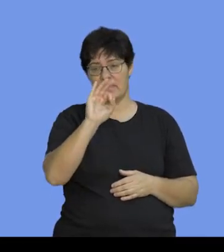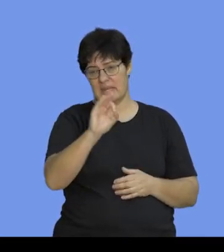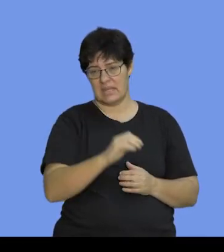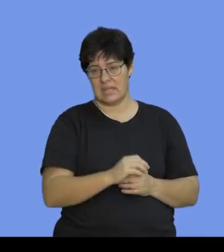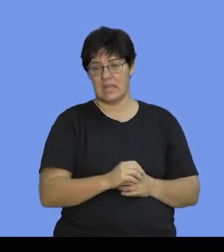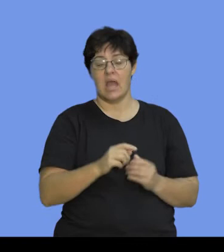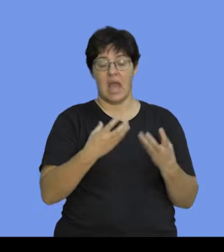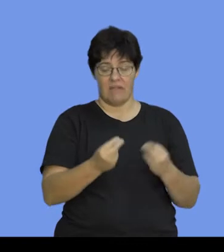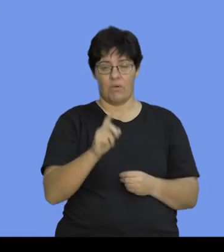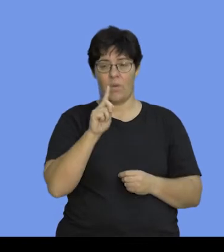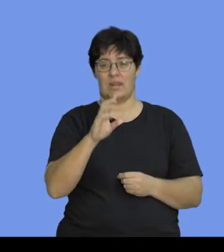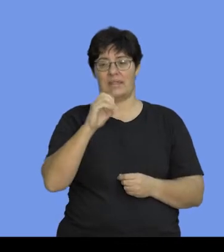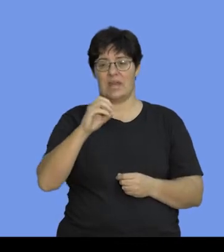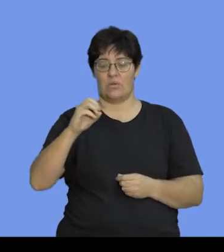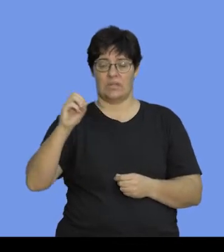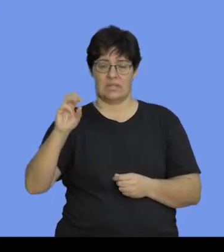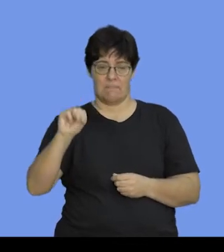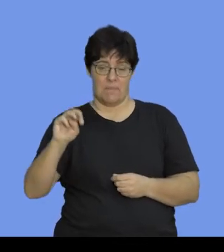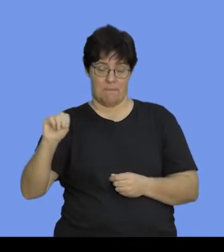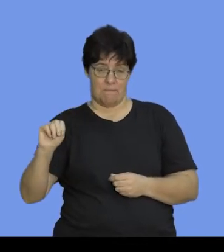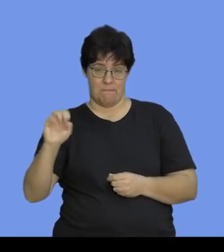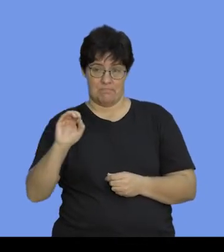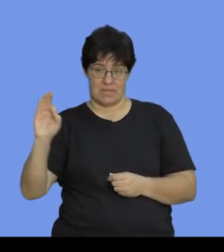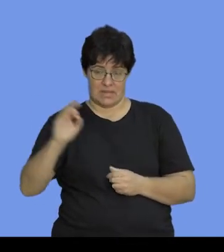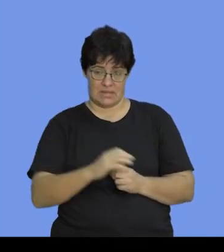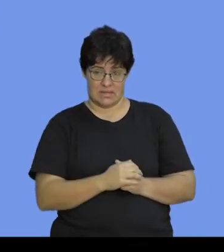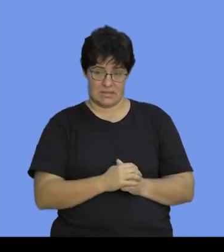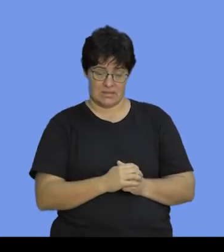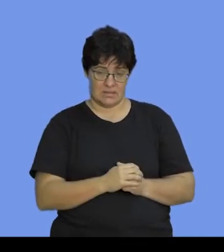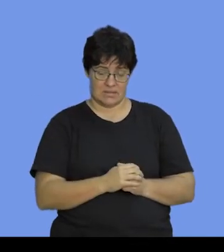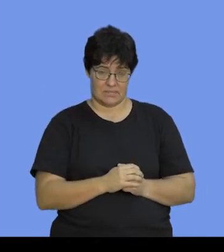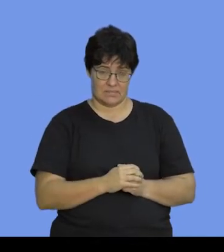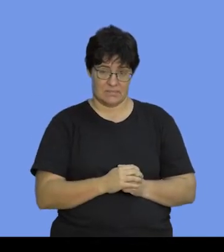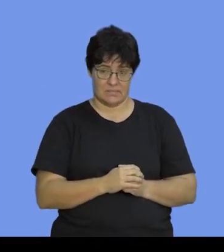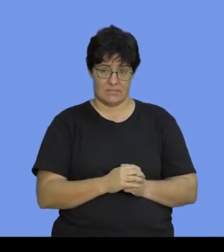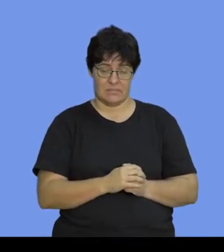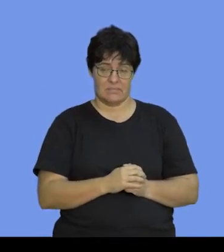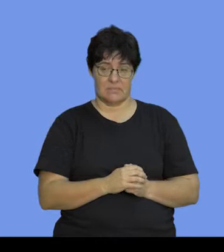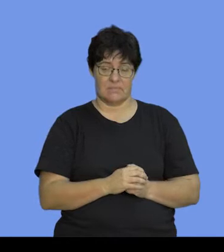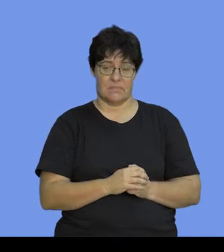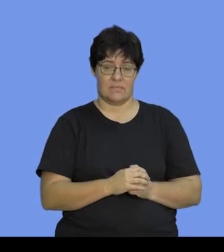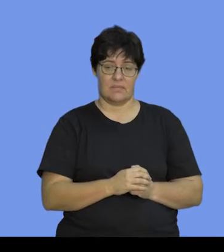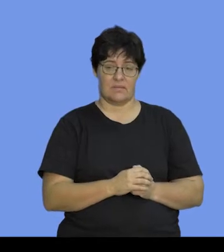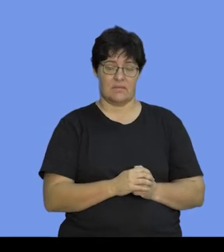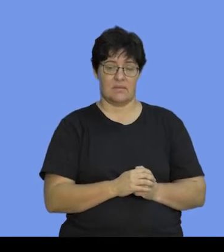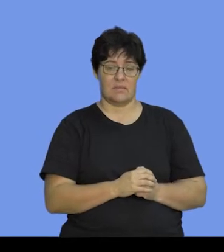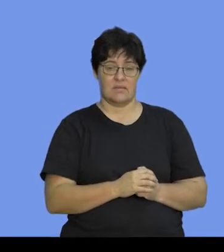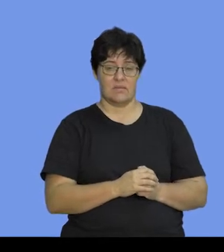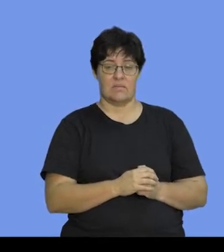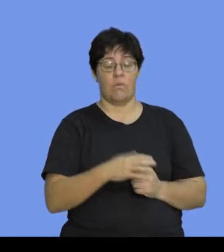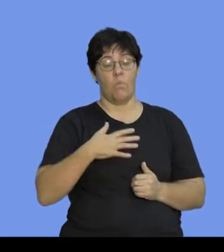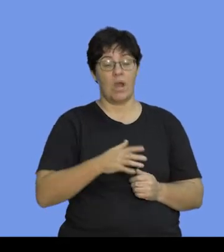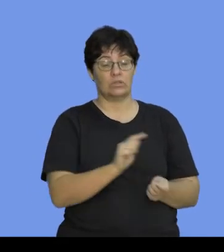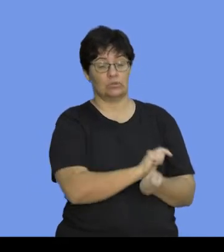a cubic centimeter, there is actually 1,000 cubic milliliters, okay? And then if we want